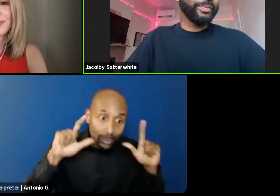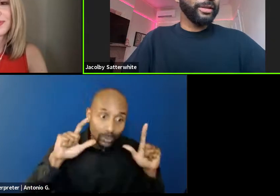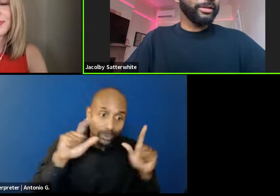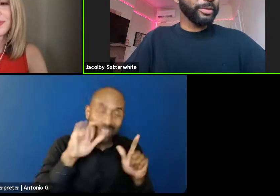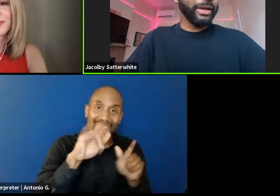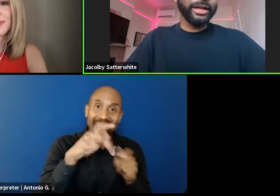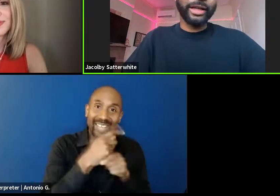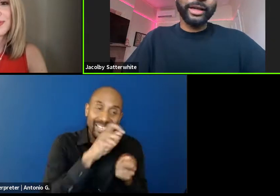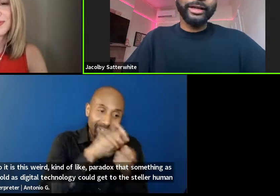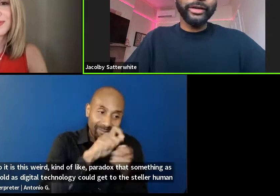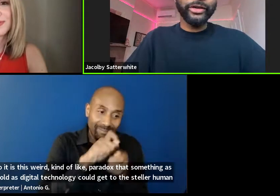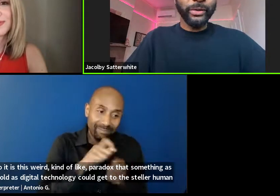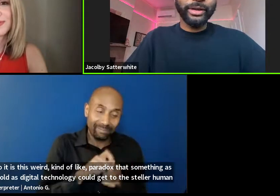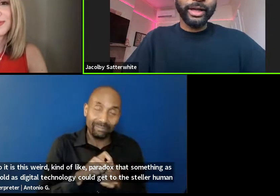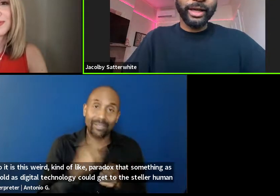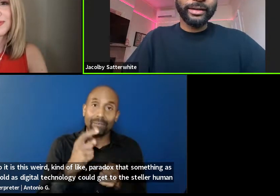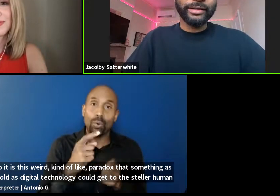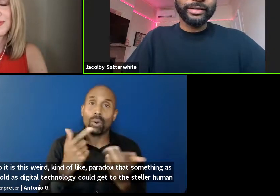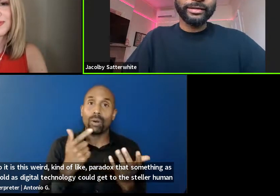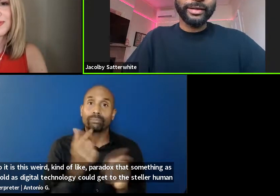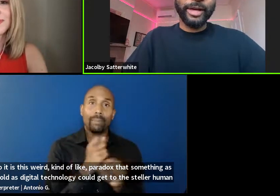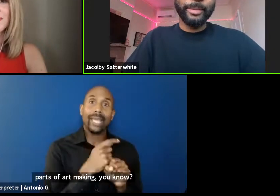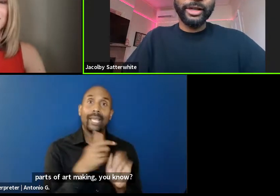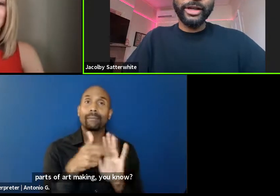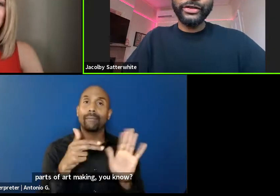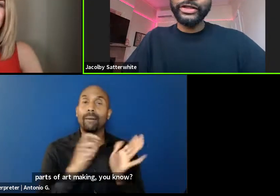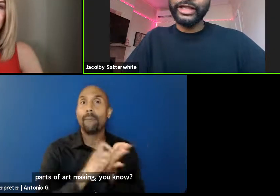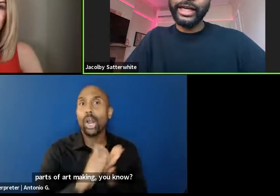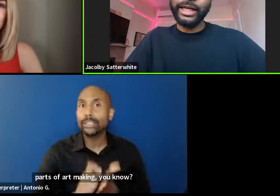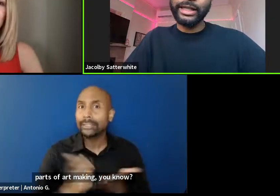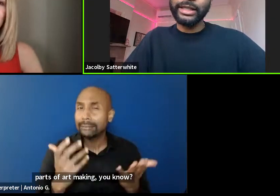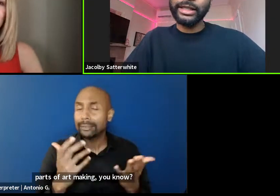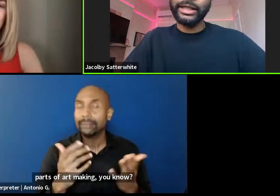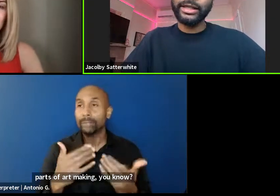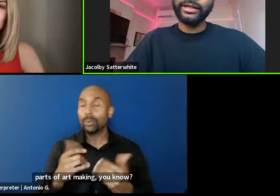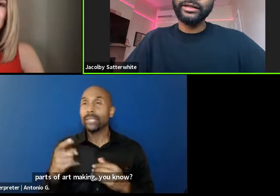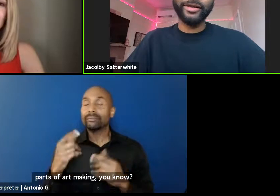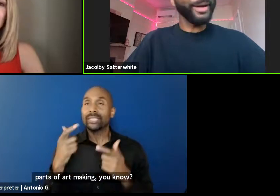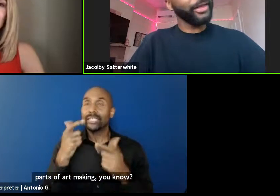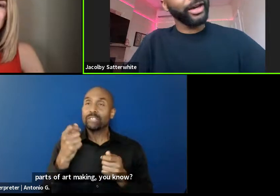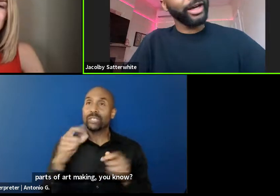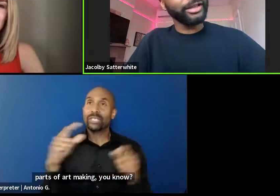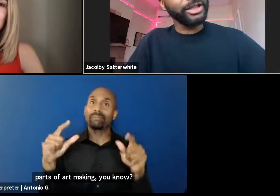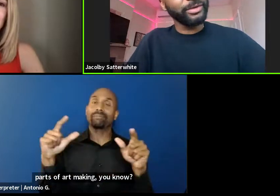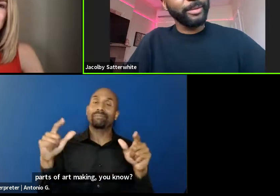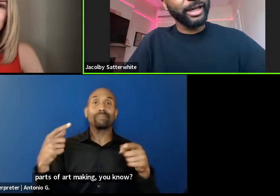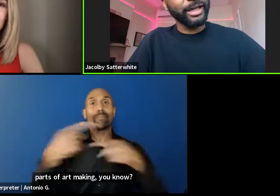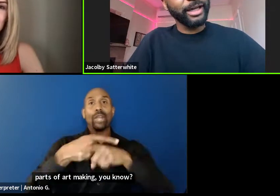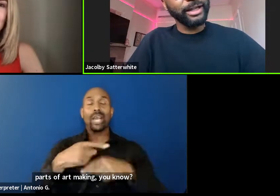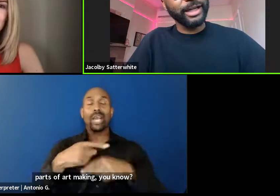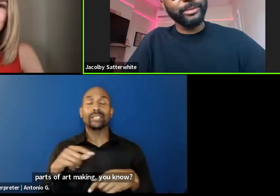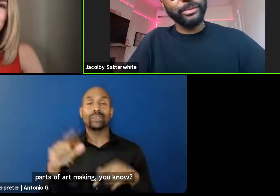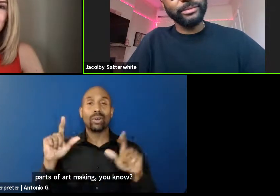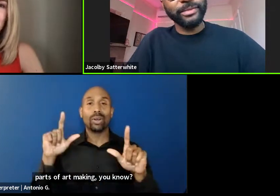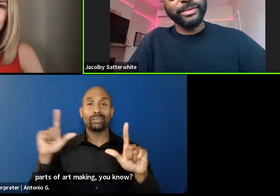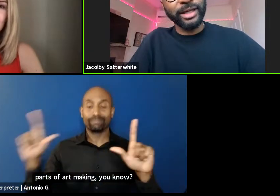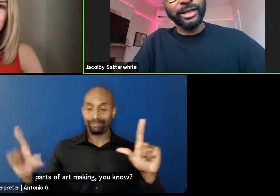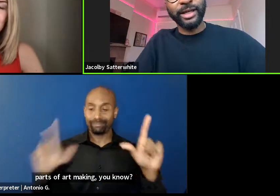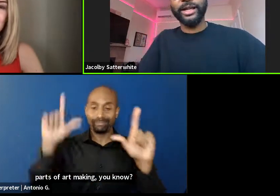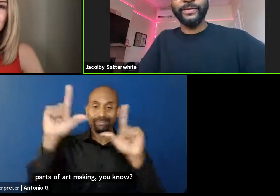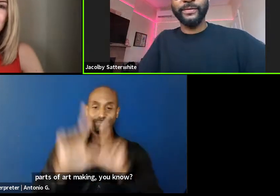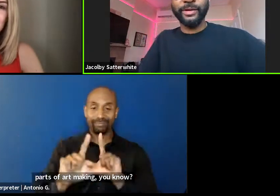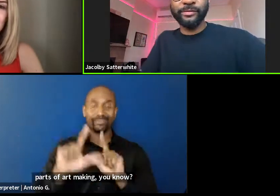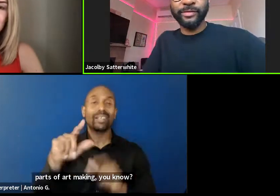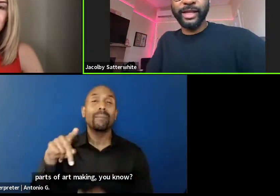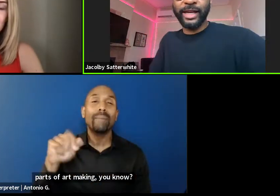it's spending like a year doing that and made me understand her pathology with mark making and line making